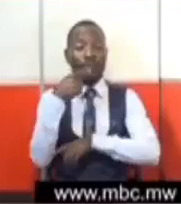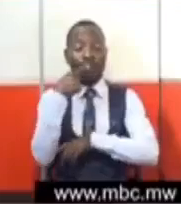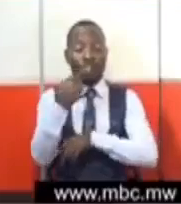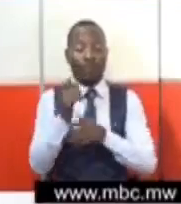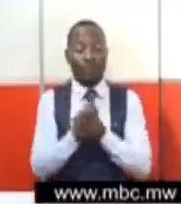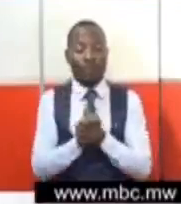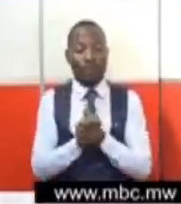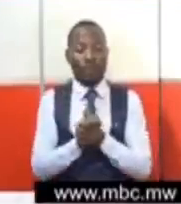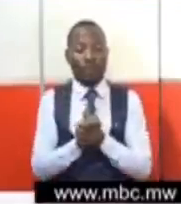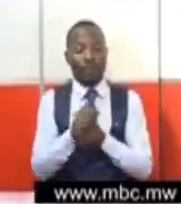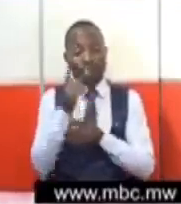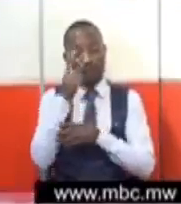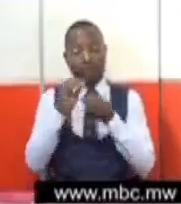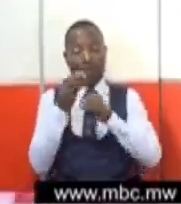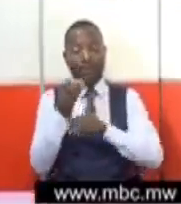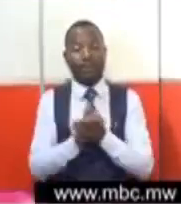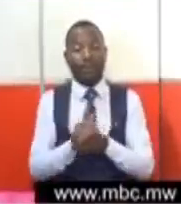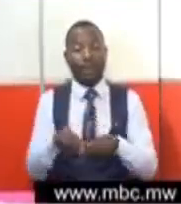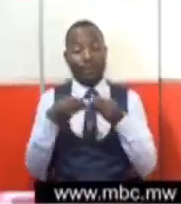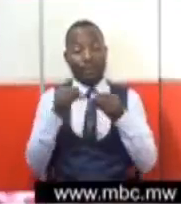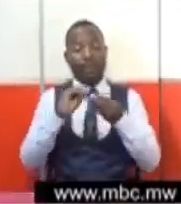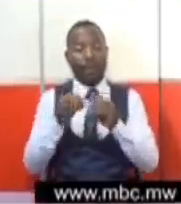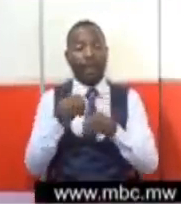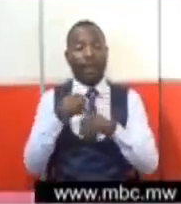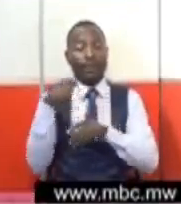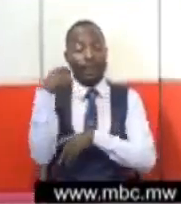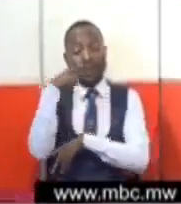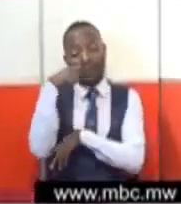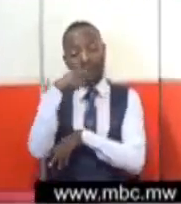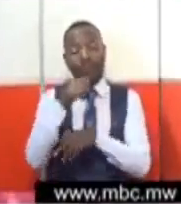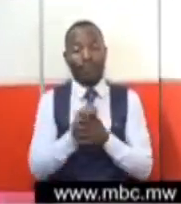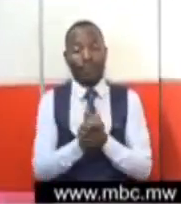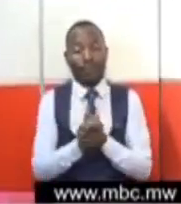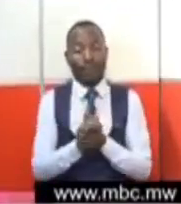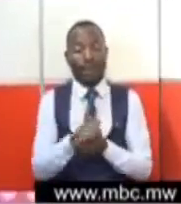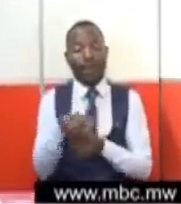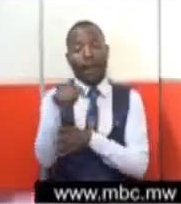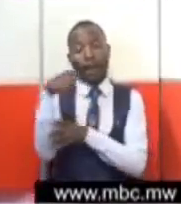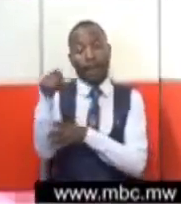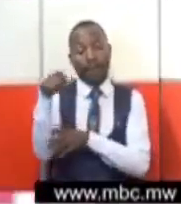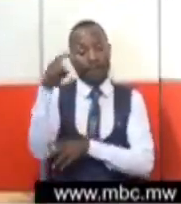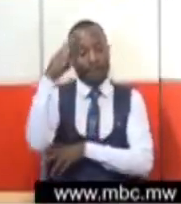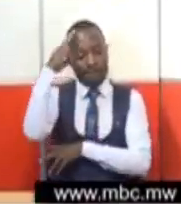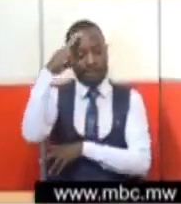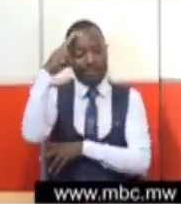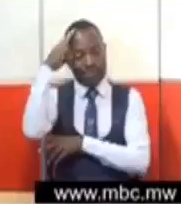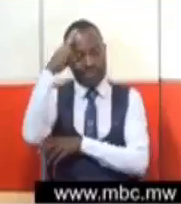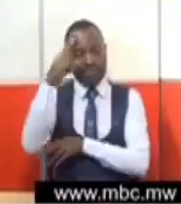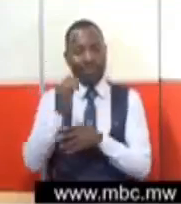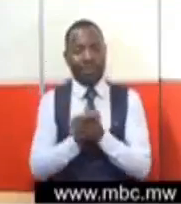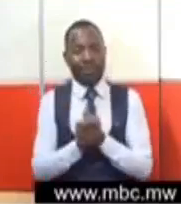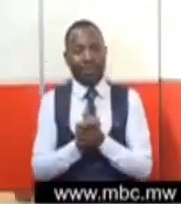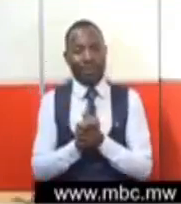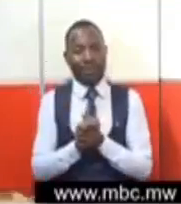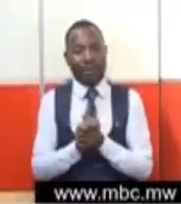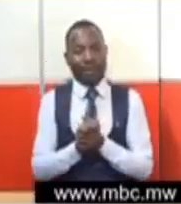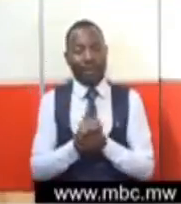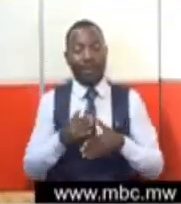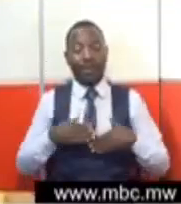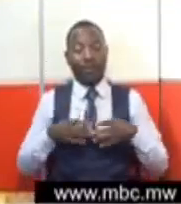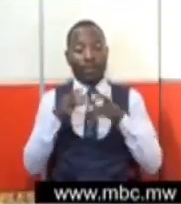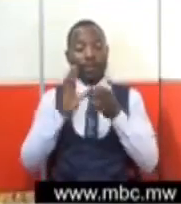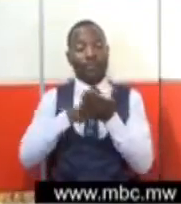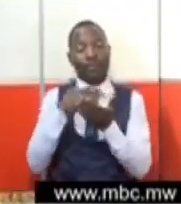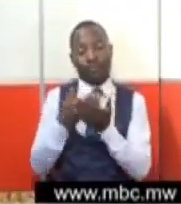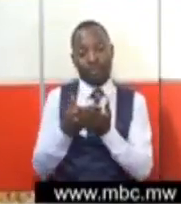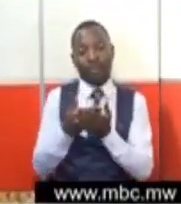which enables Demeter Farm supply meat products across the country. President Dr. Lazarus Chakwera is upbeat about the concept and